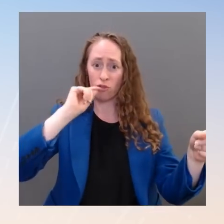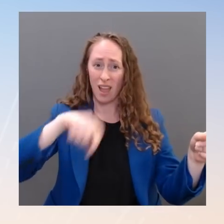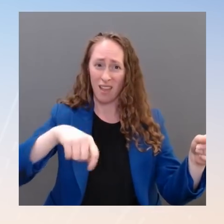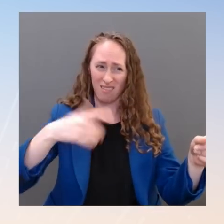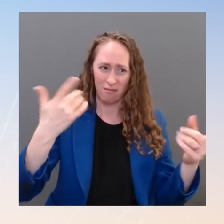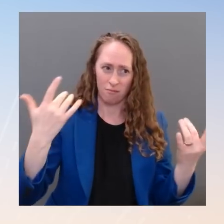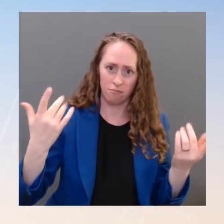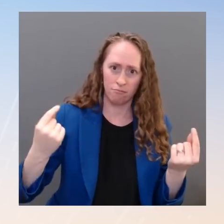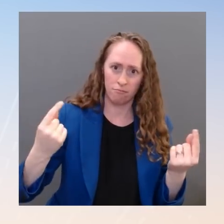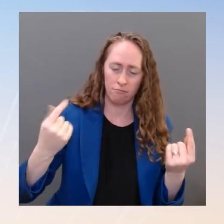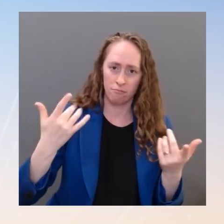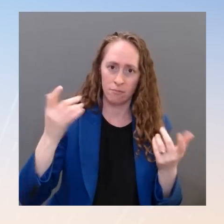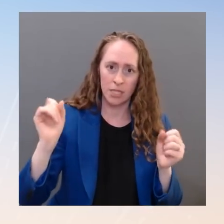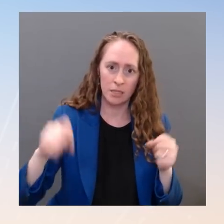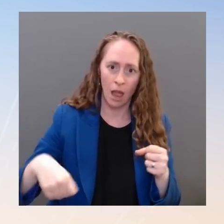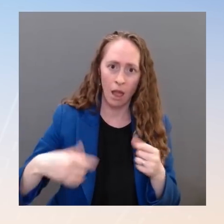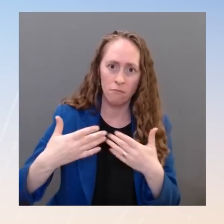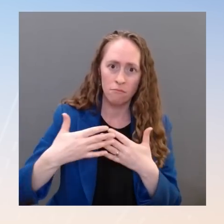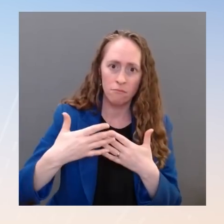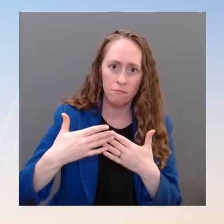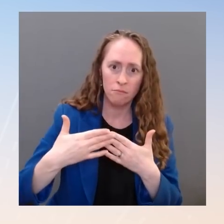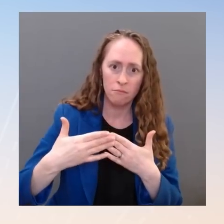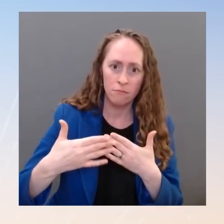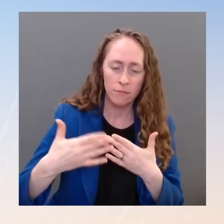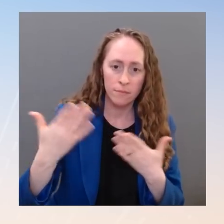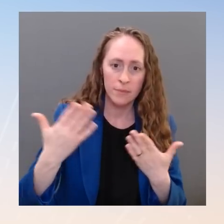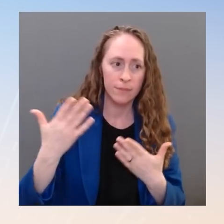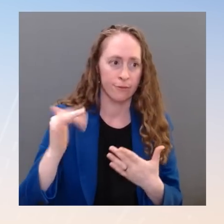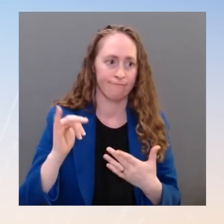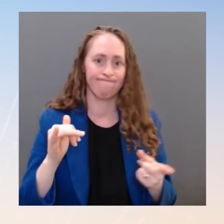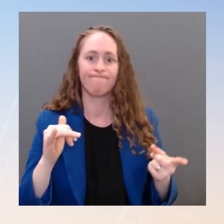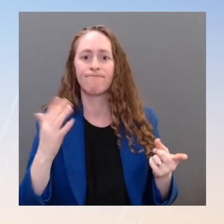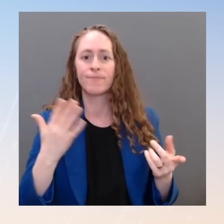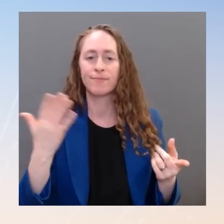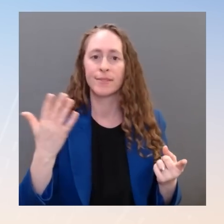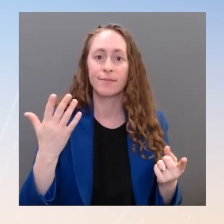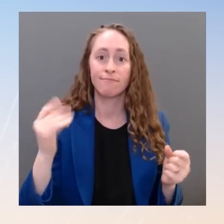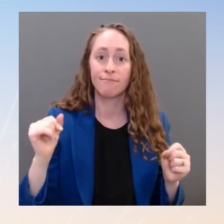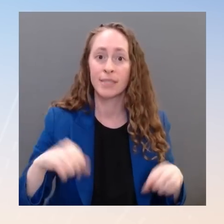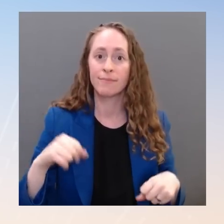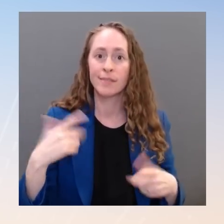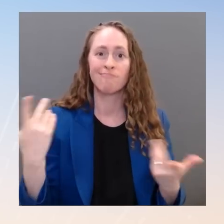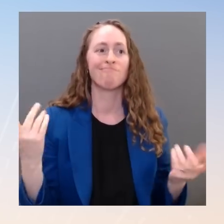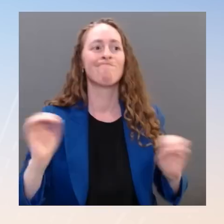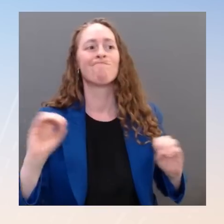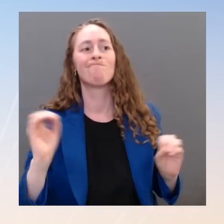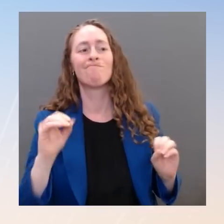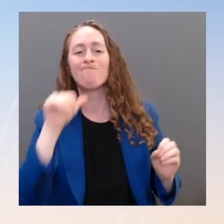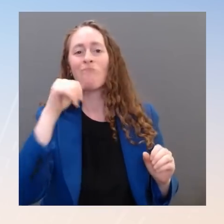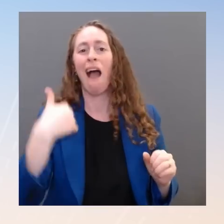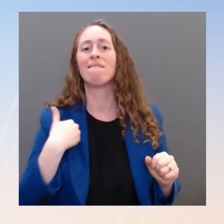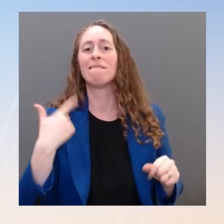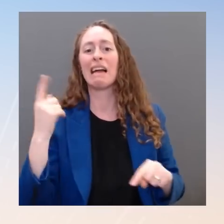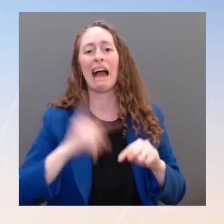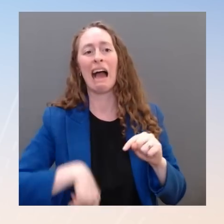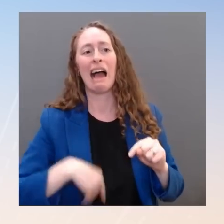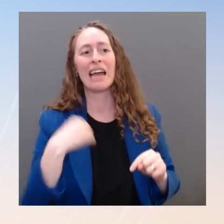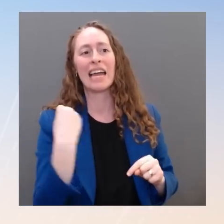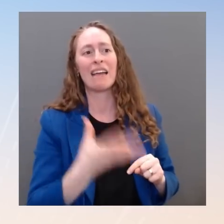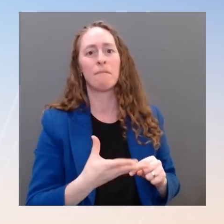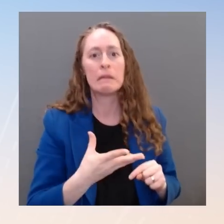start to see interruptions in military aid and economic assistance and humanitarian aid? Well, I would say because